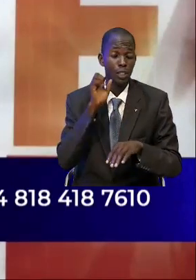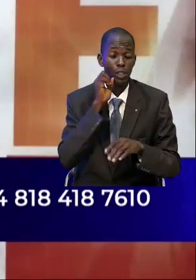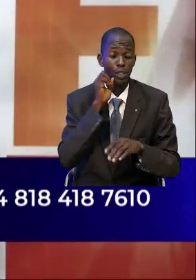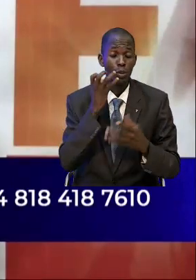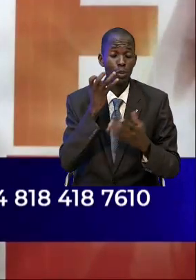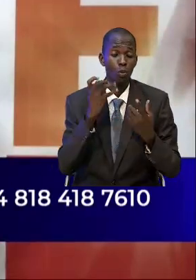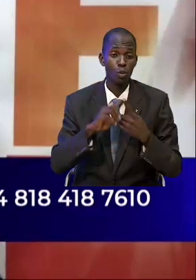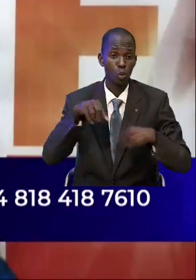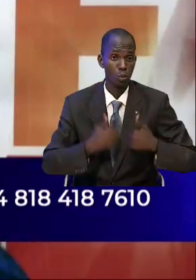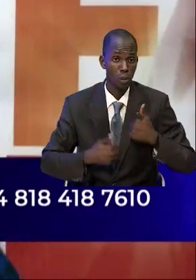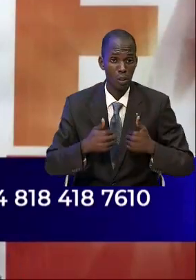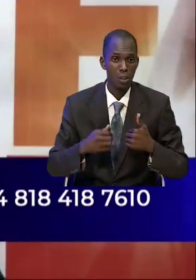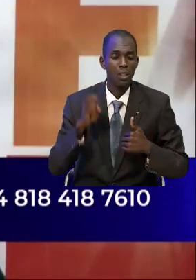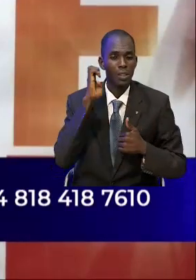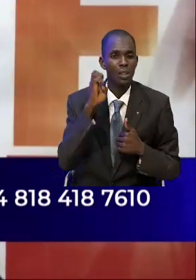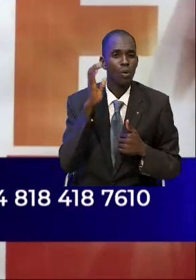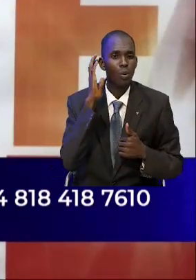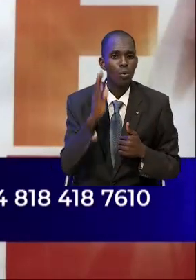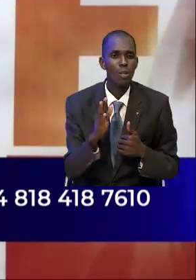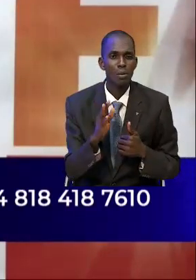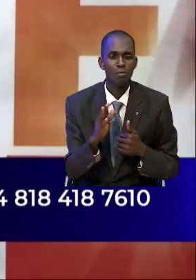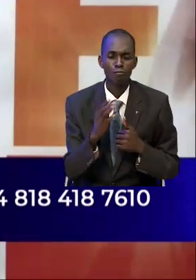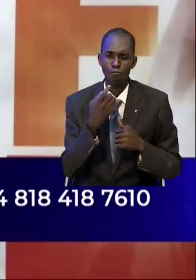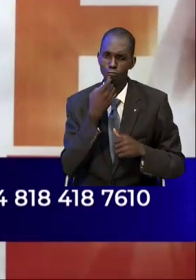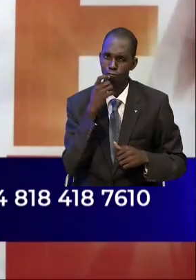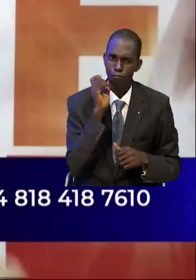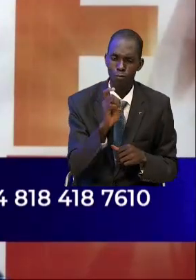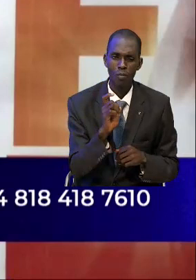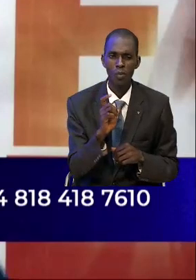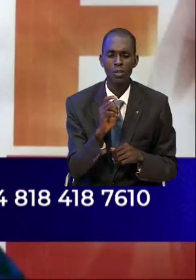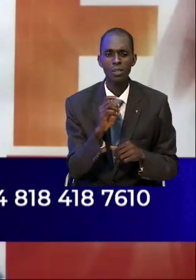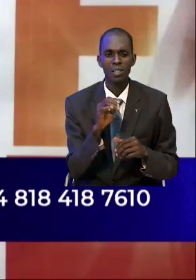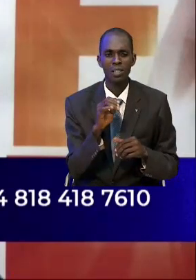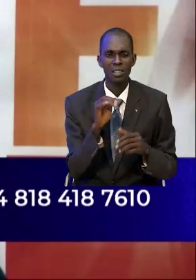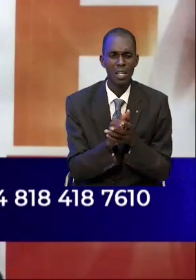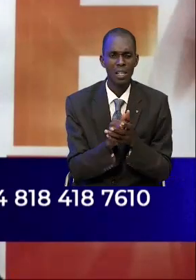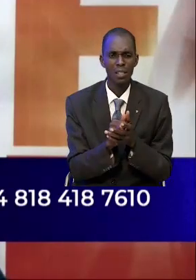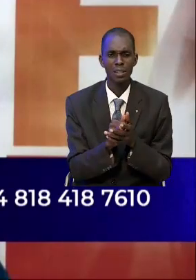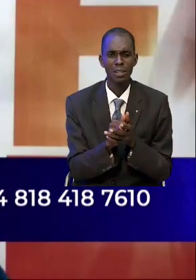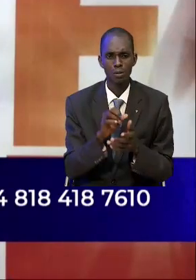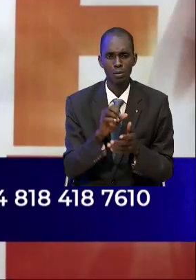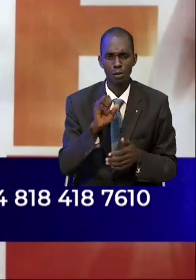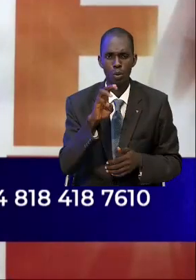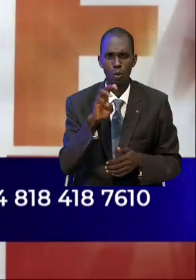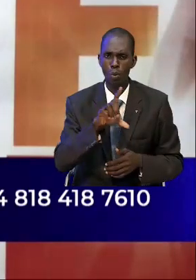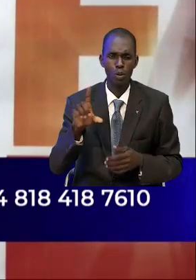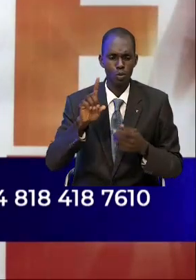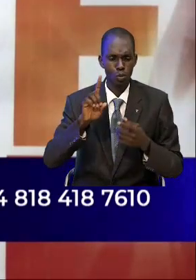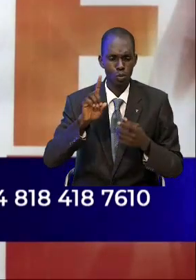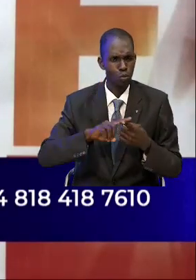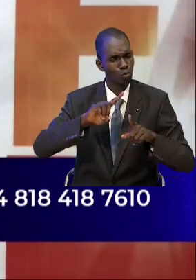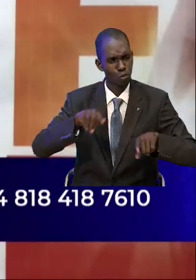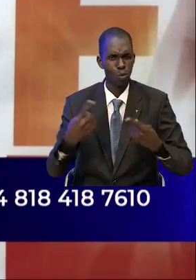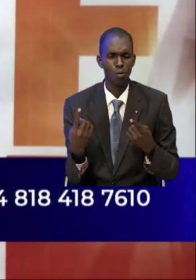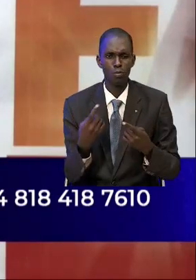said, because anytime I want to go and bathe, I'll be commanding that, I'll be talking to that thing as if it's a